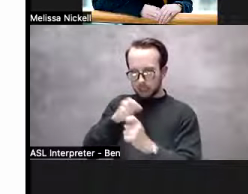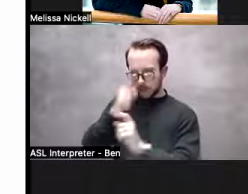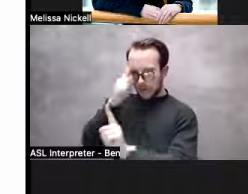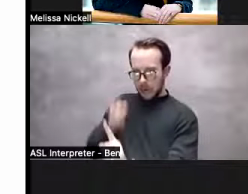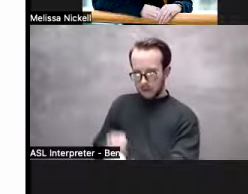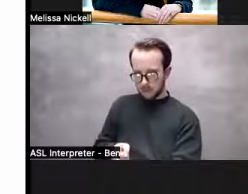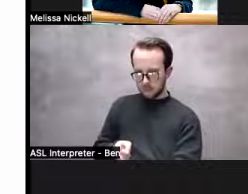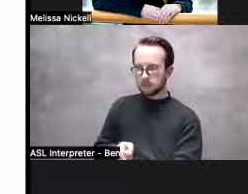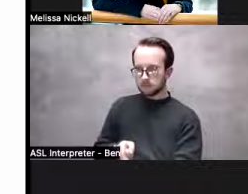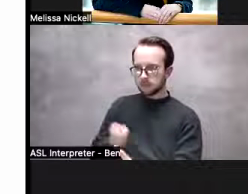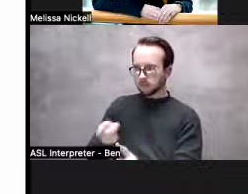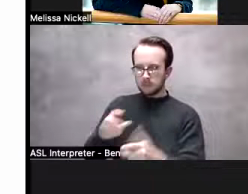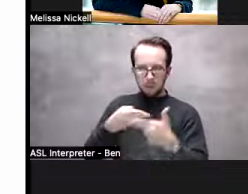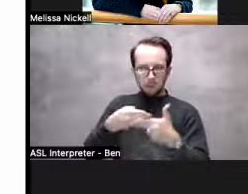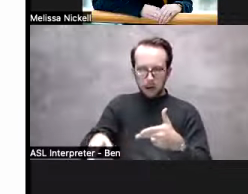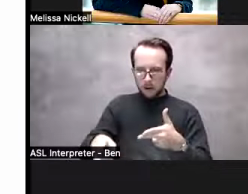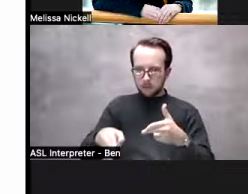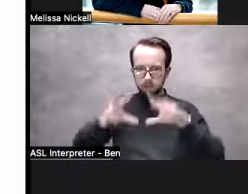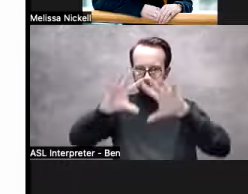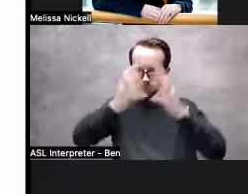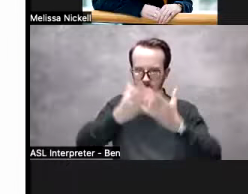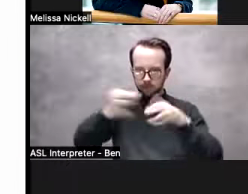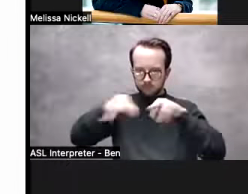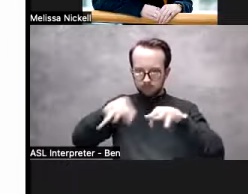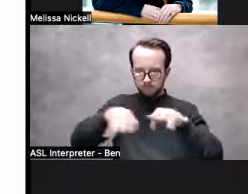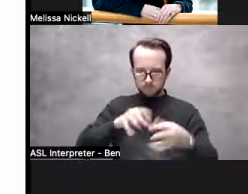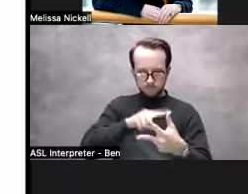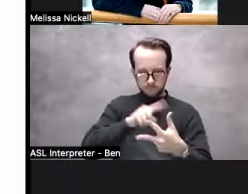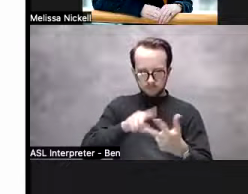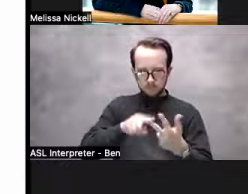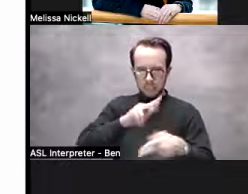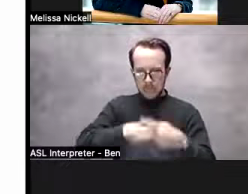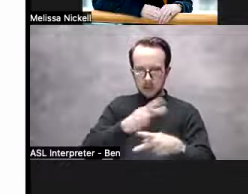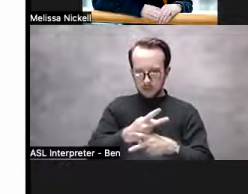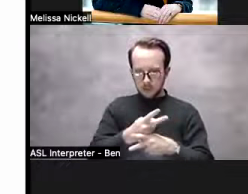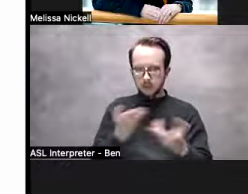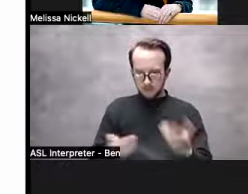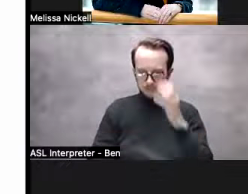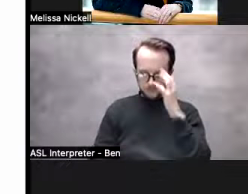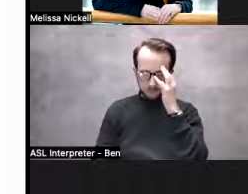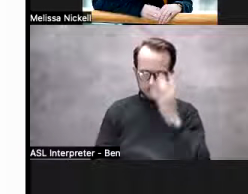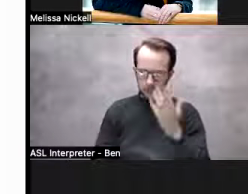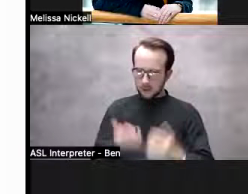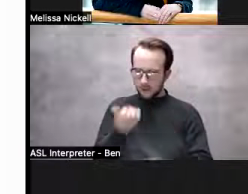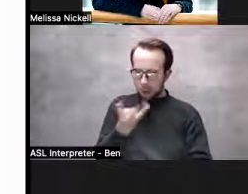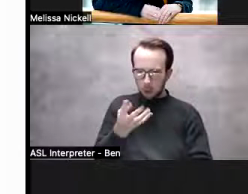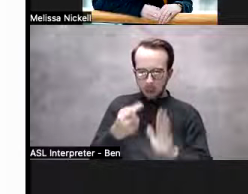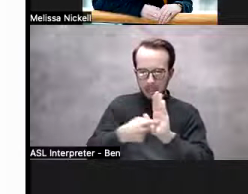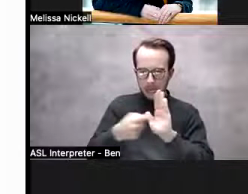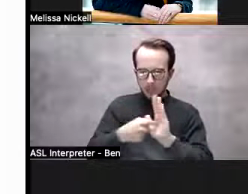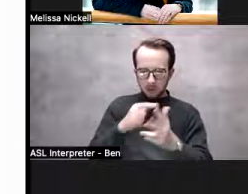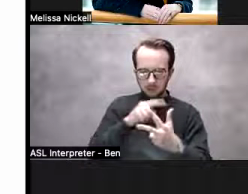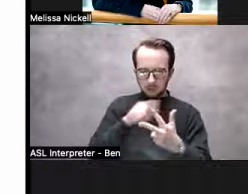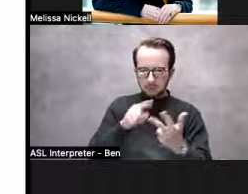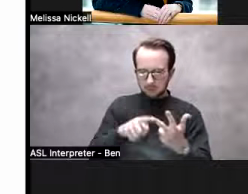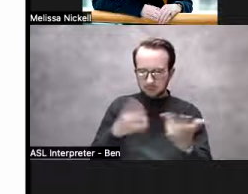that's just a brief overview of the 3 different types of grants. I wanted to just give you a couple of examples of these